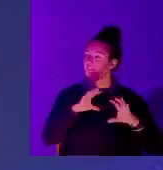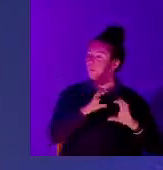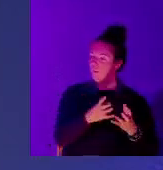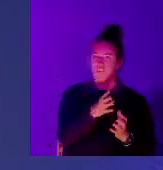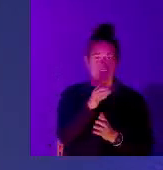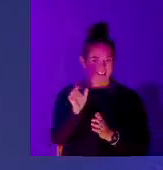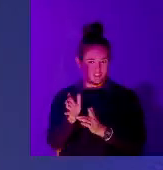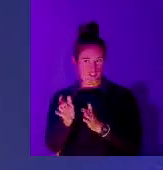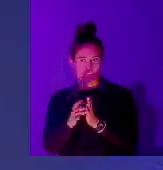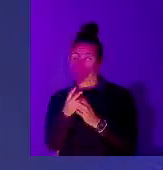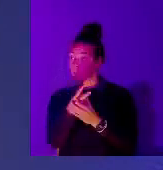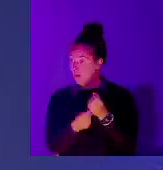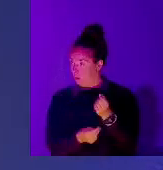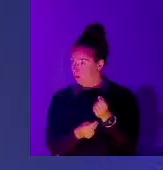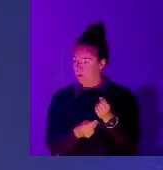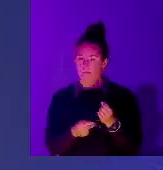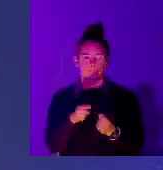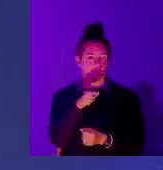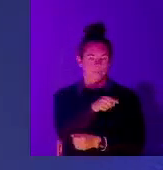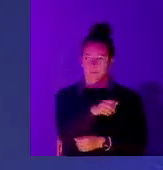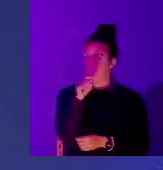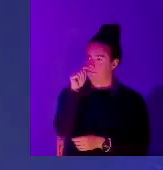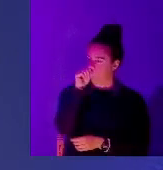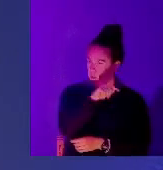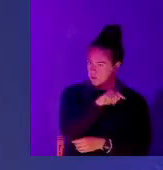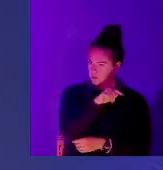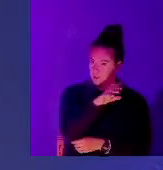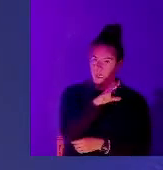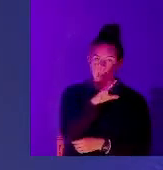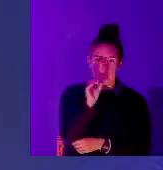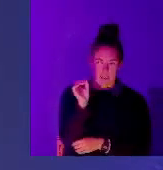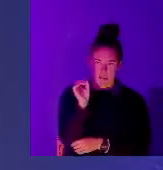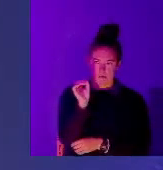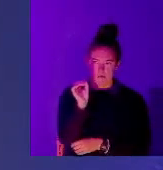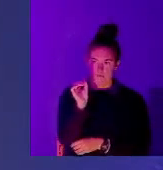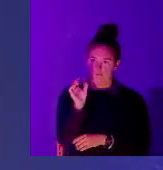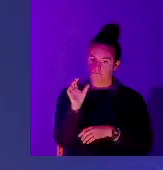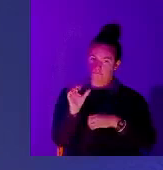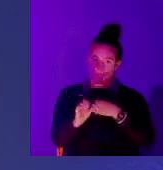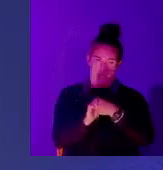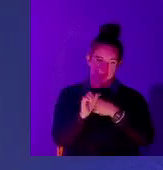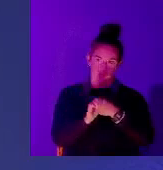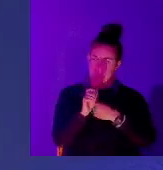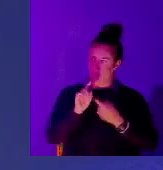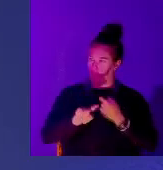false and is hazardous to your eternal soul.